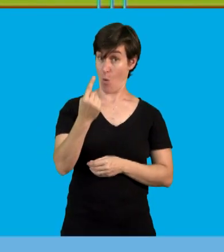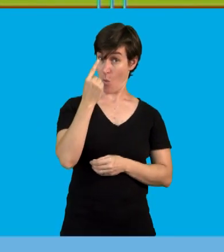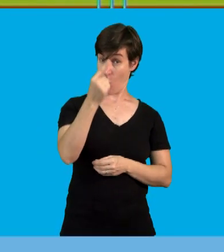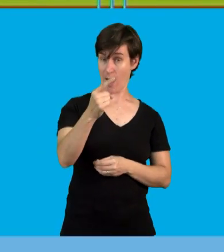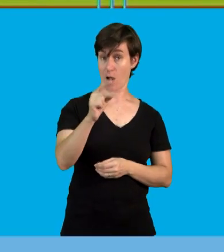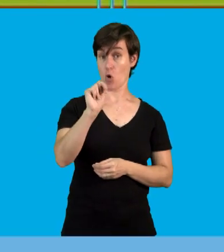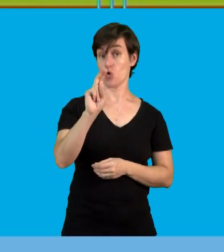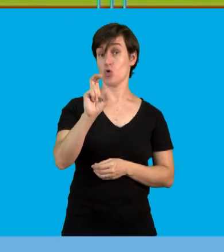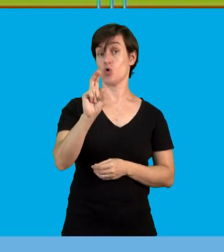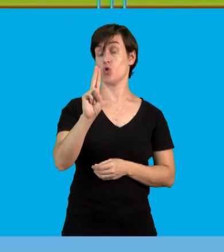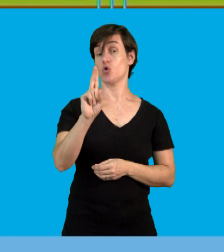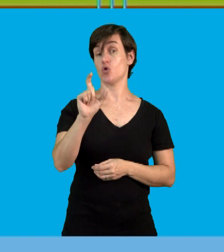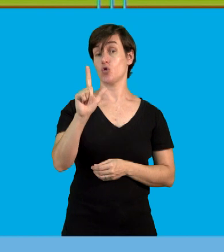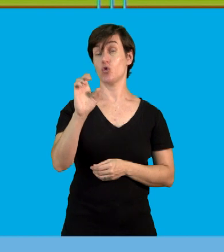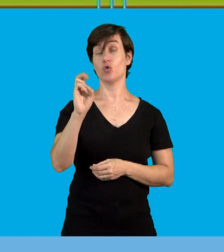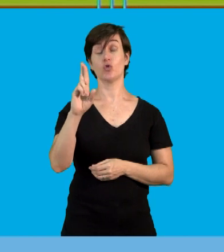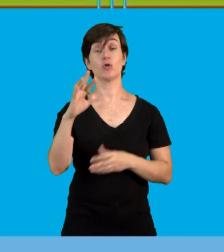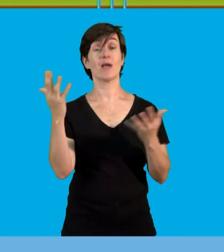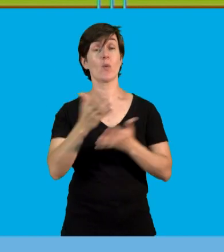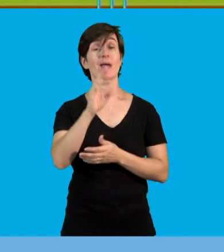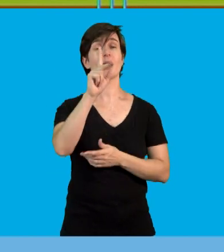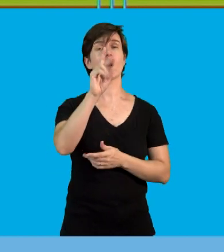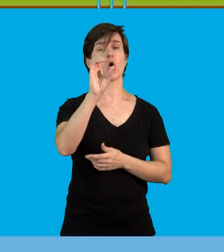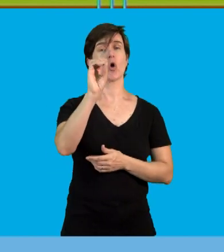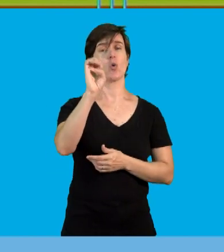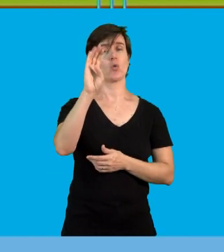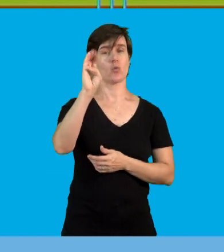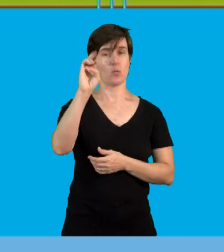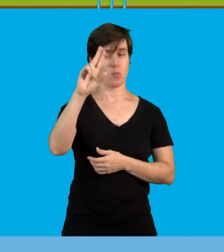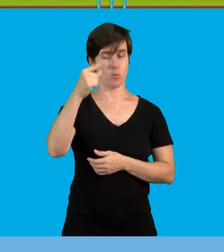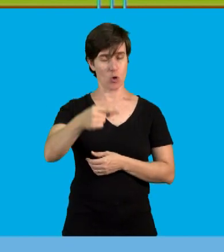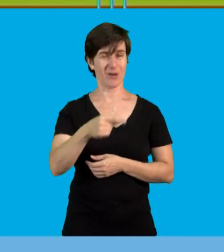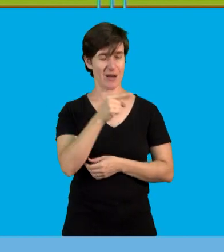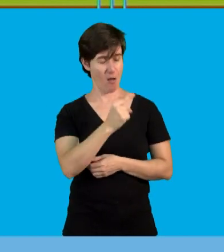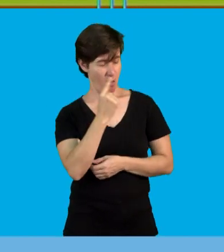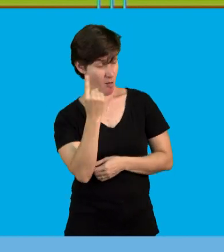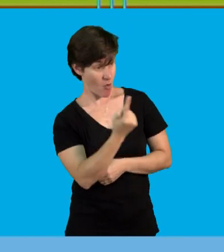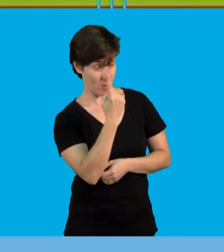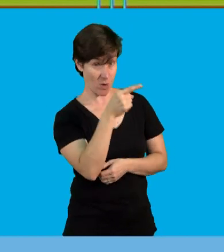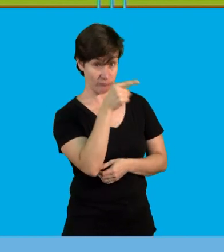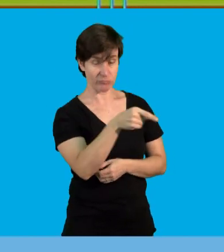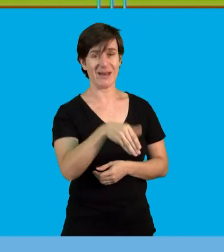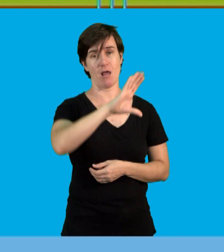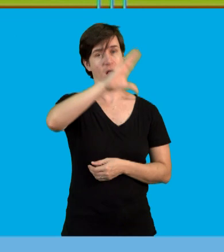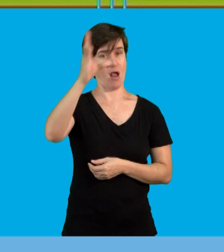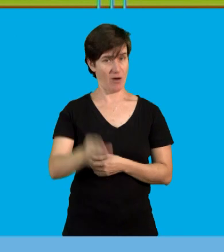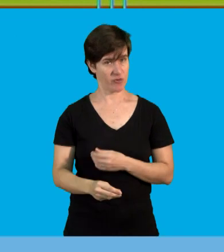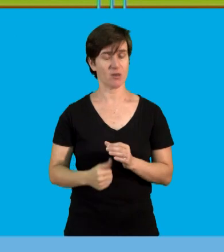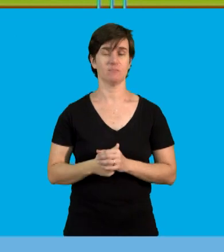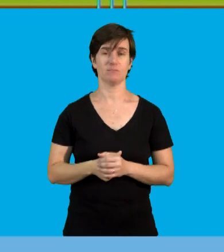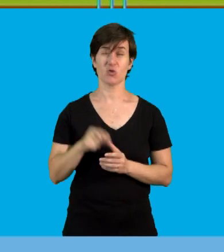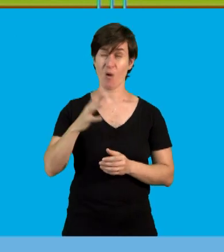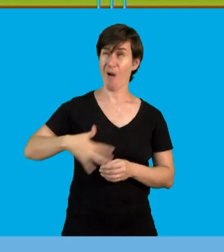has one nuclear power station, and we have said it's in Koeberg in the Western Cape. It is the only nuclear power station